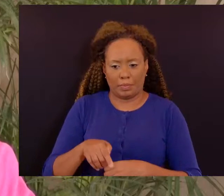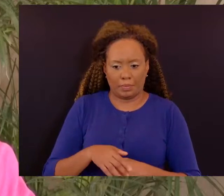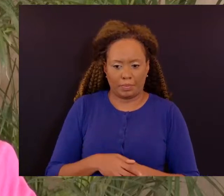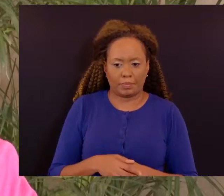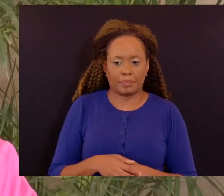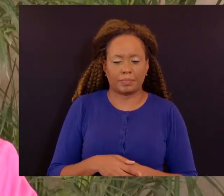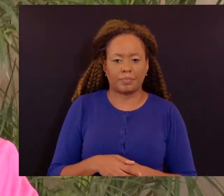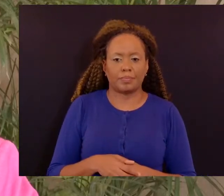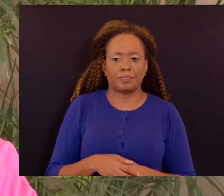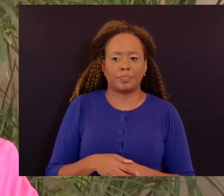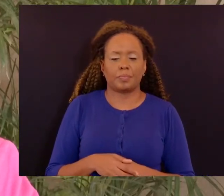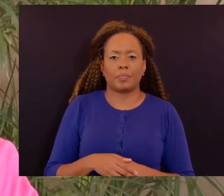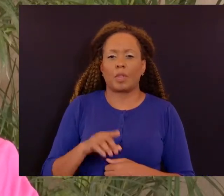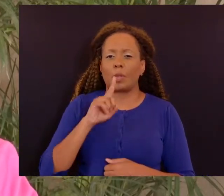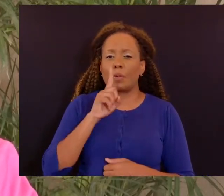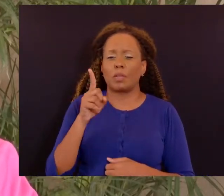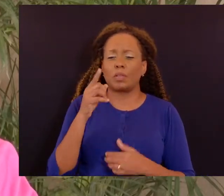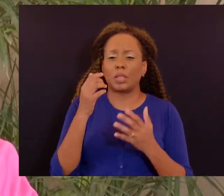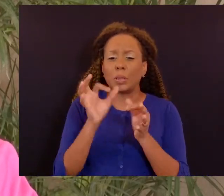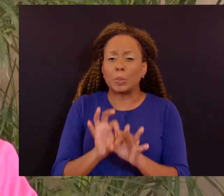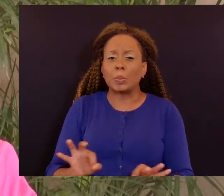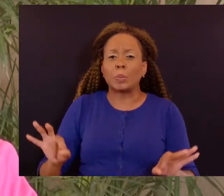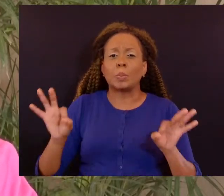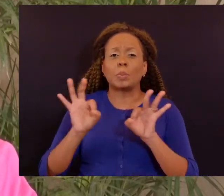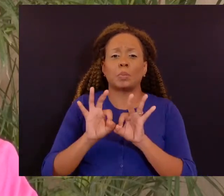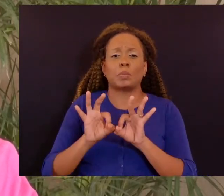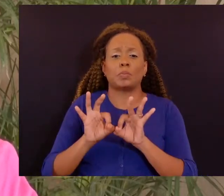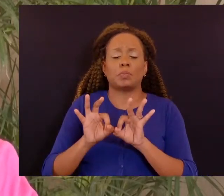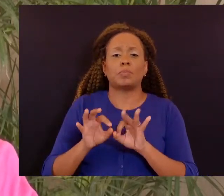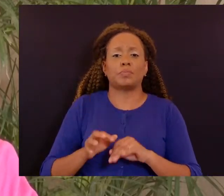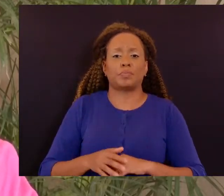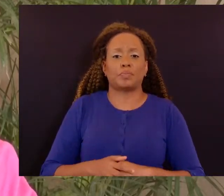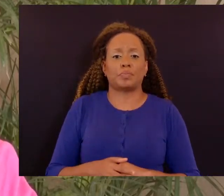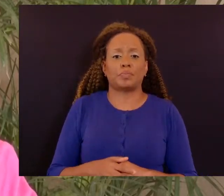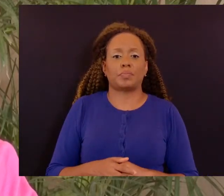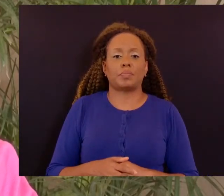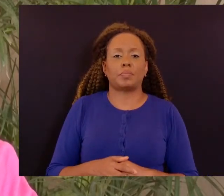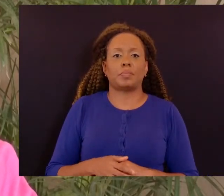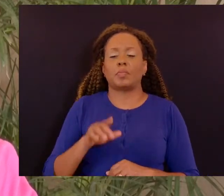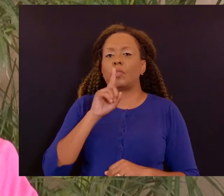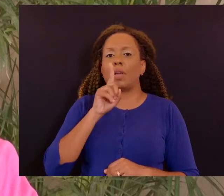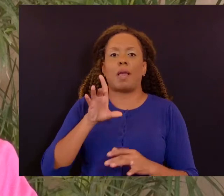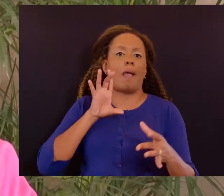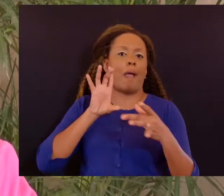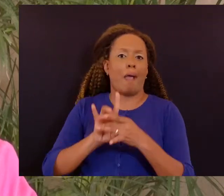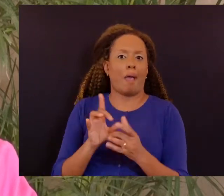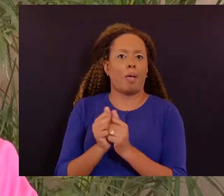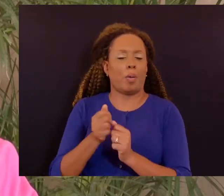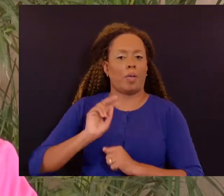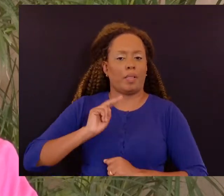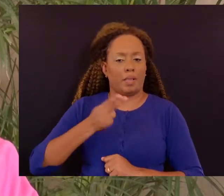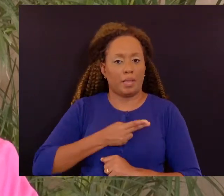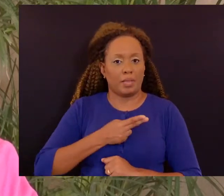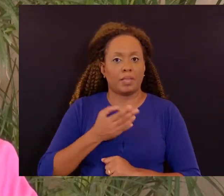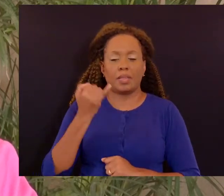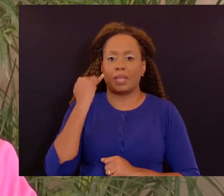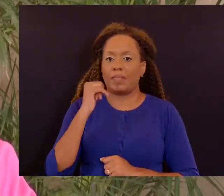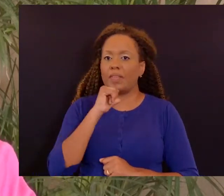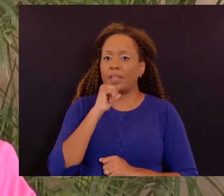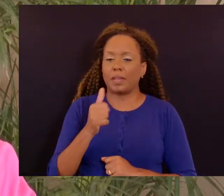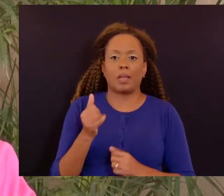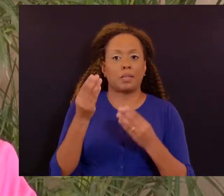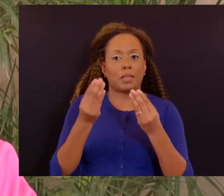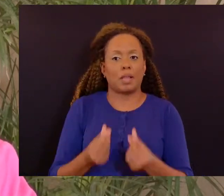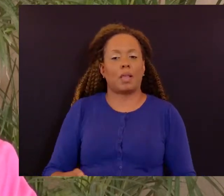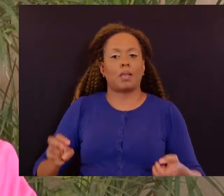Those are critical children who belong to this community, and if we don't address their needs, it